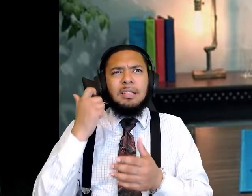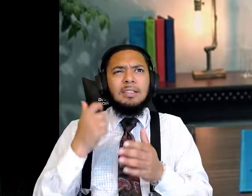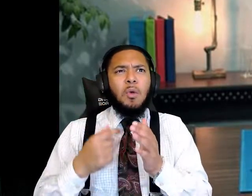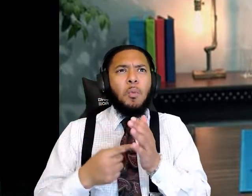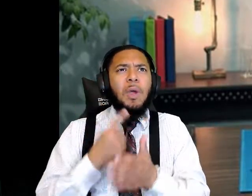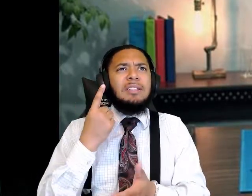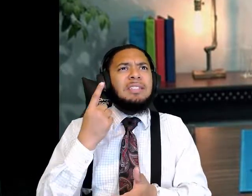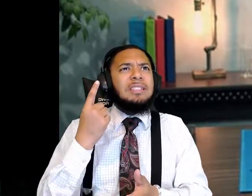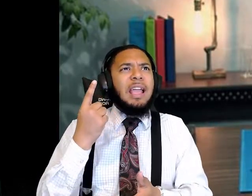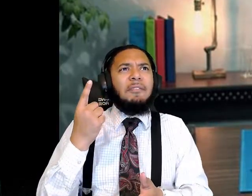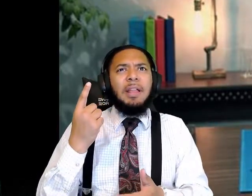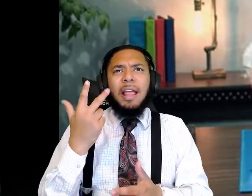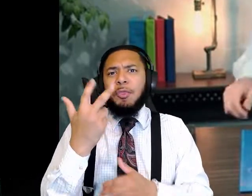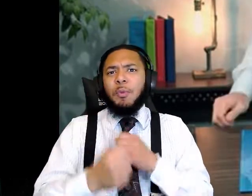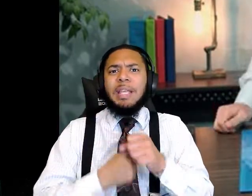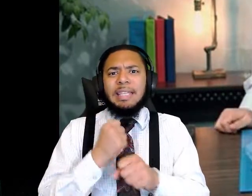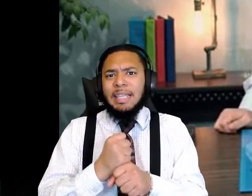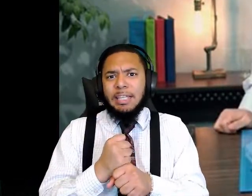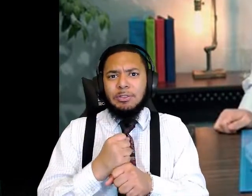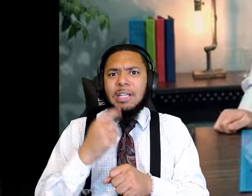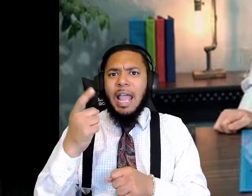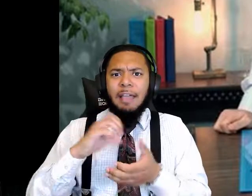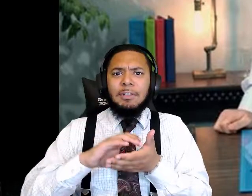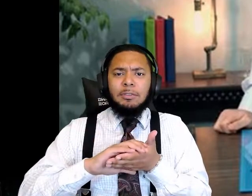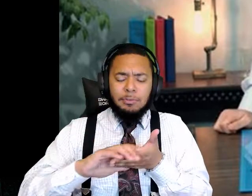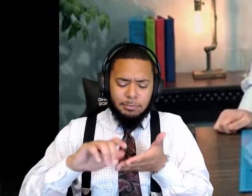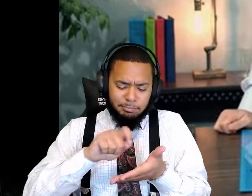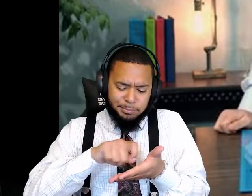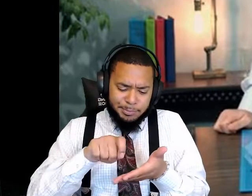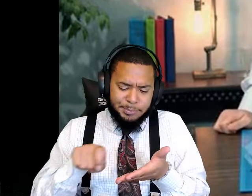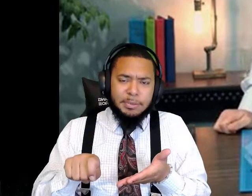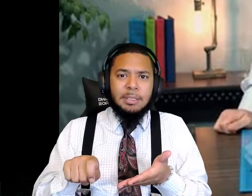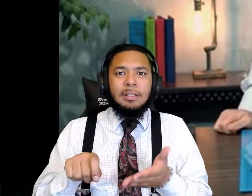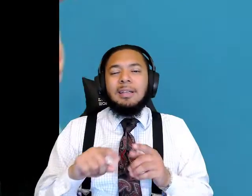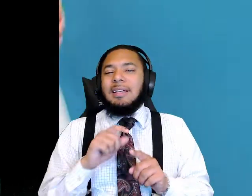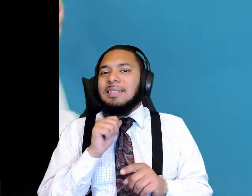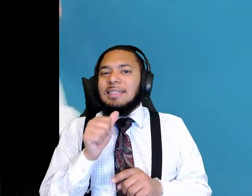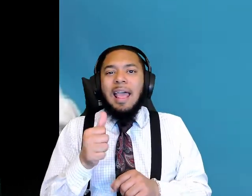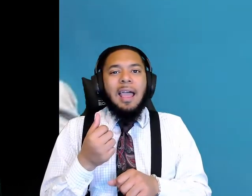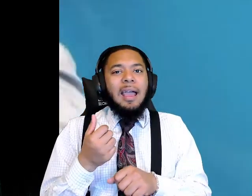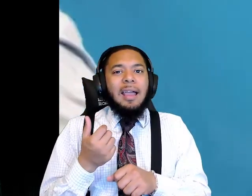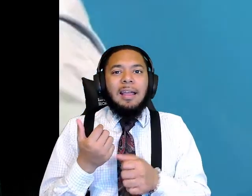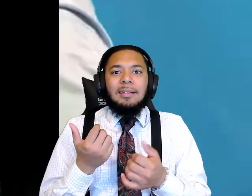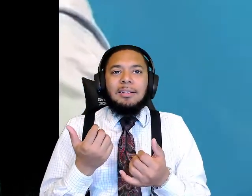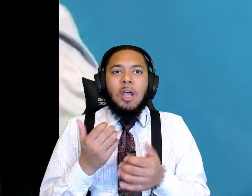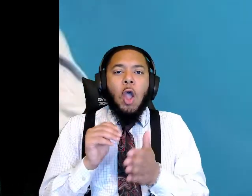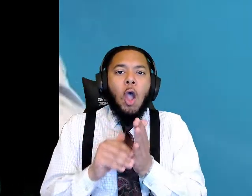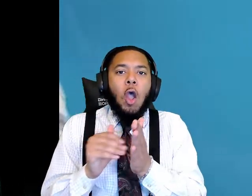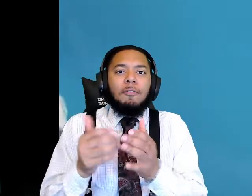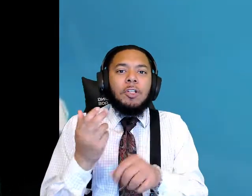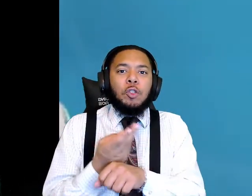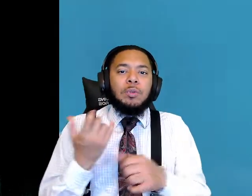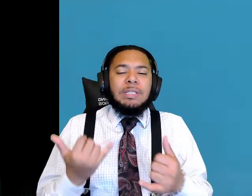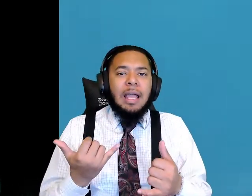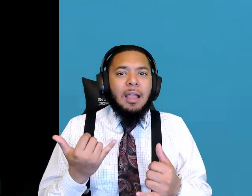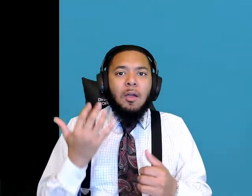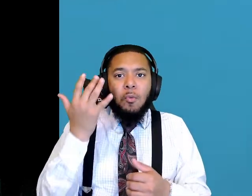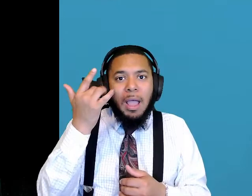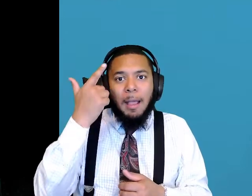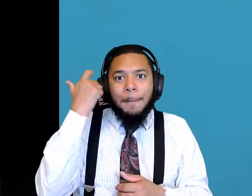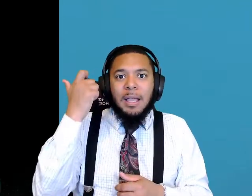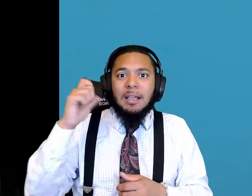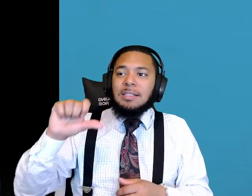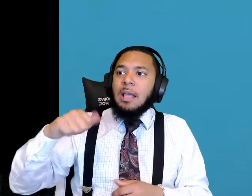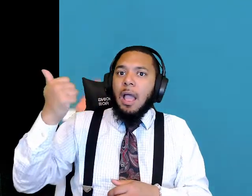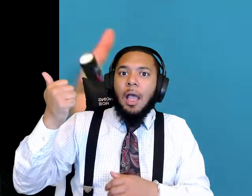dust off it and get my checkbook out. But it's not used quite as much because these are all so much